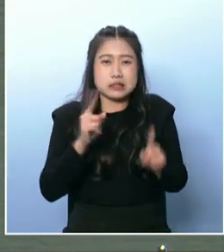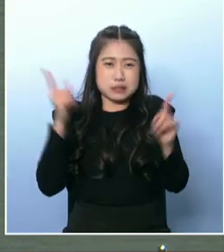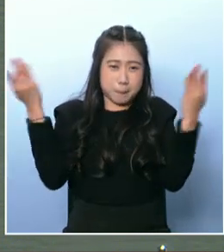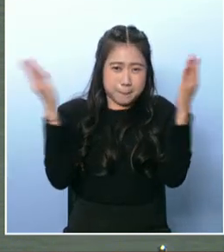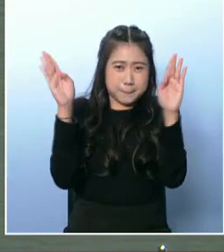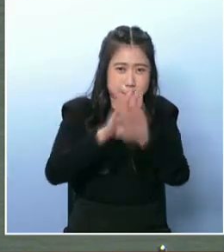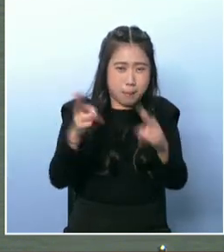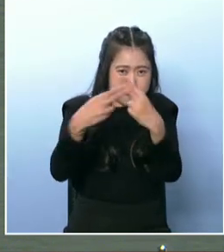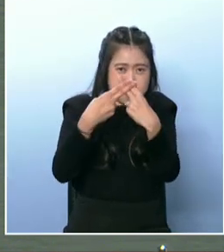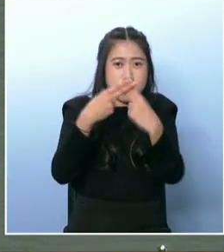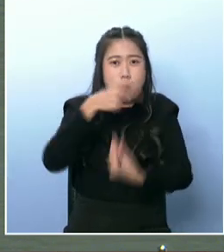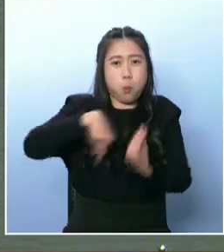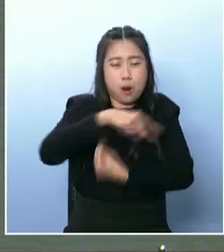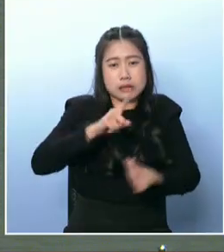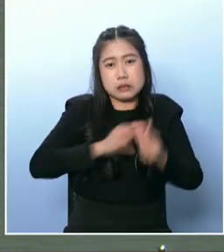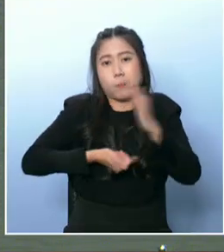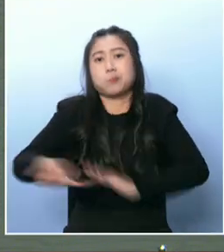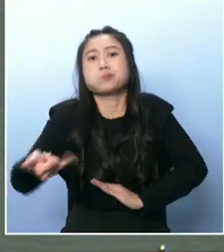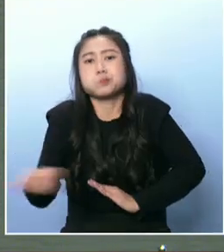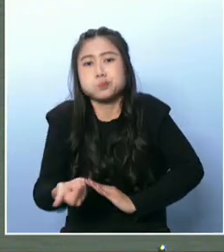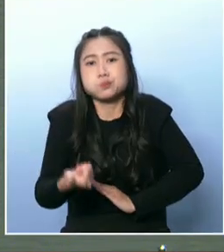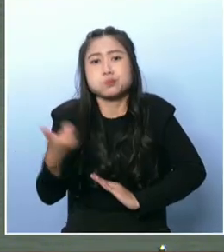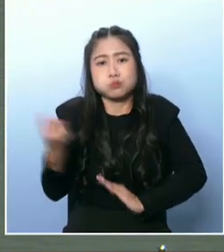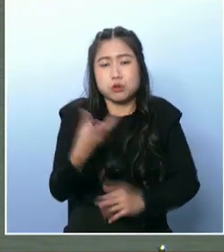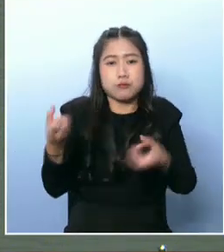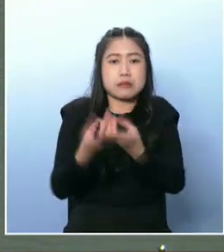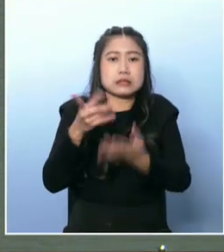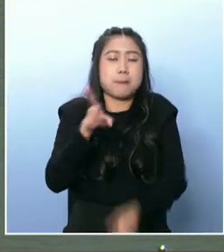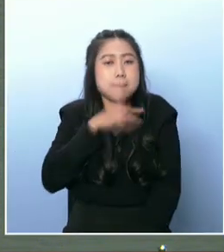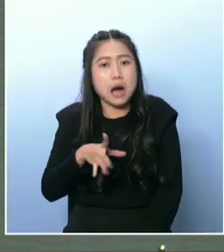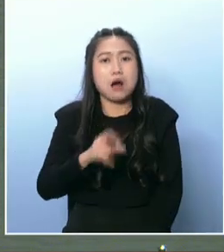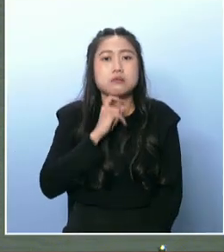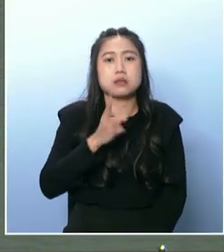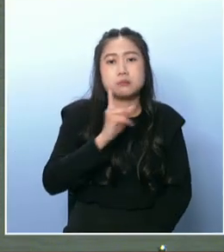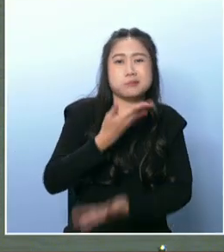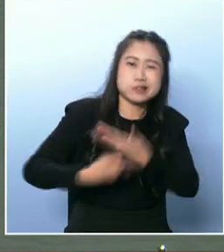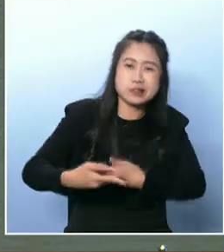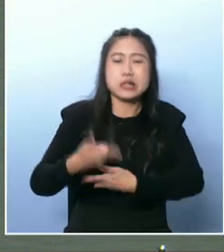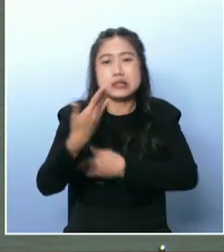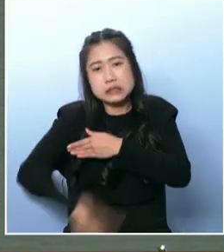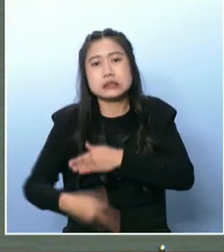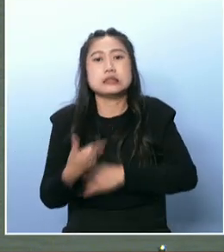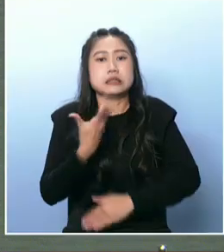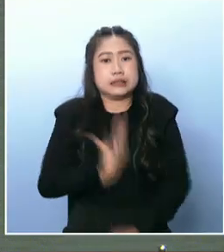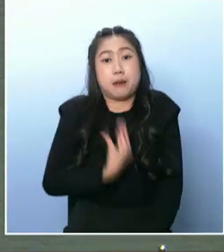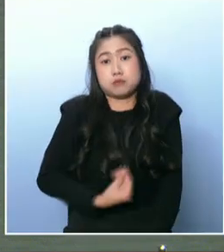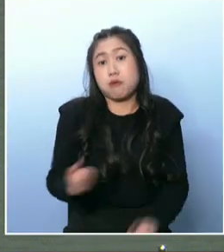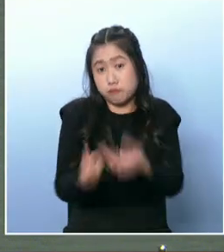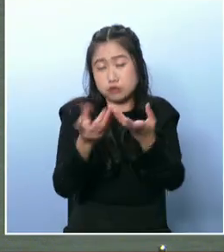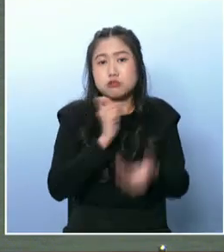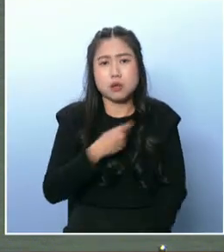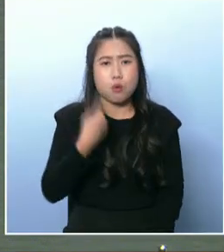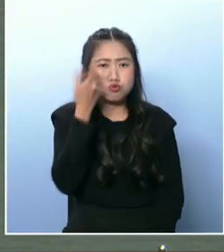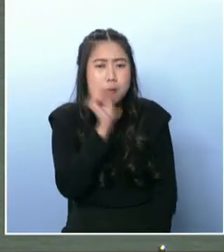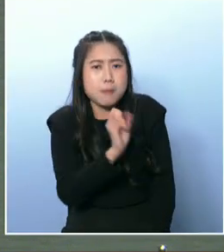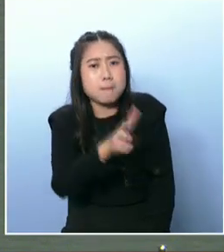living in the enclosed hostels, they can still get out of the hostels and accidents have